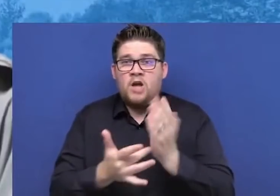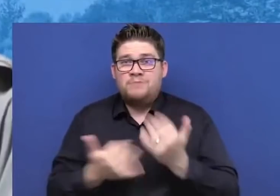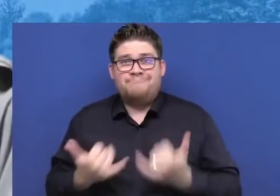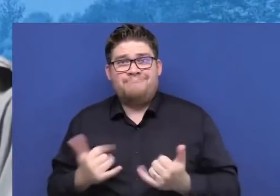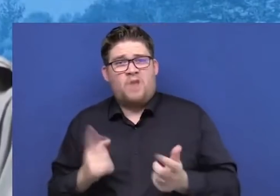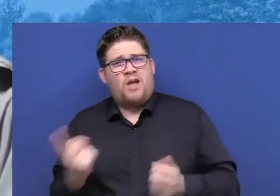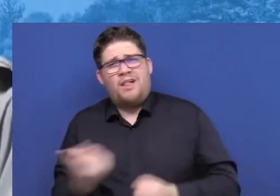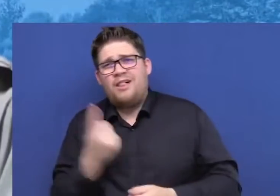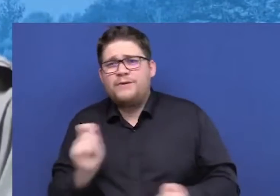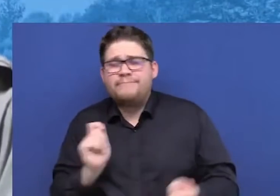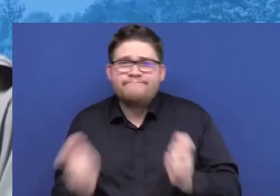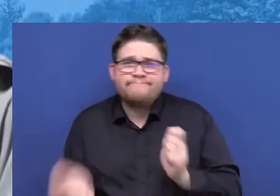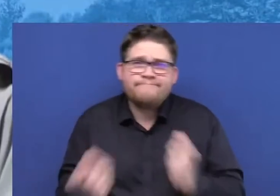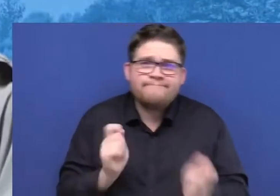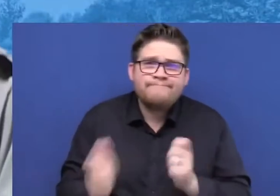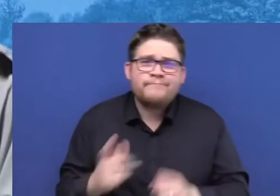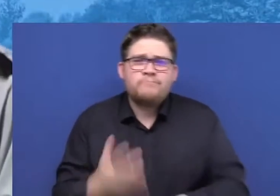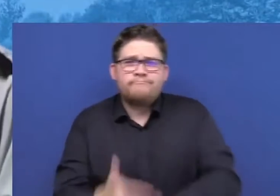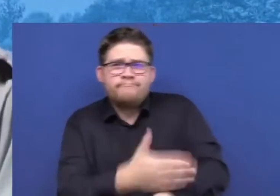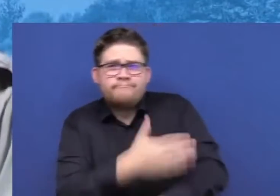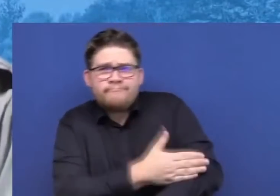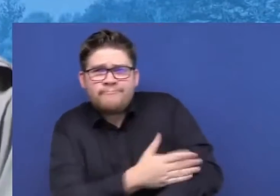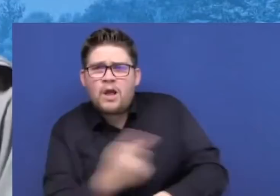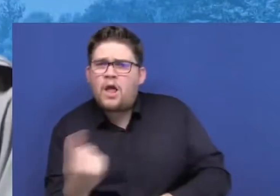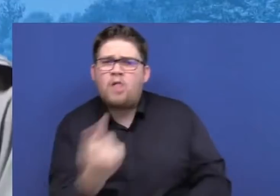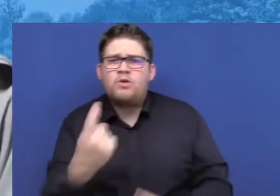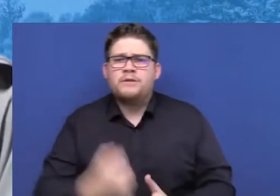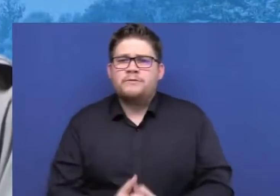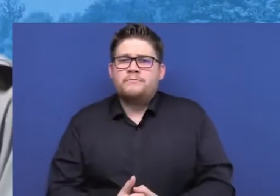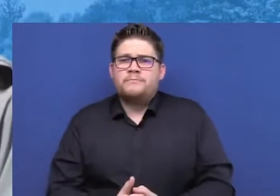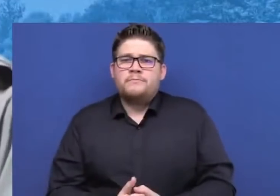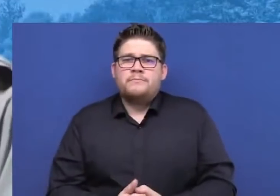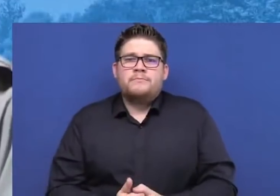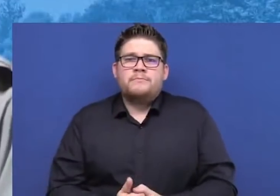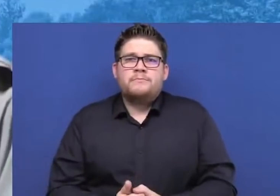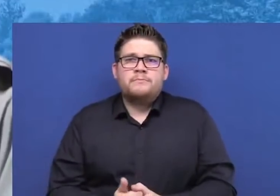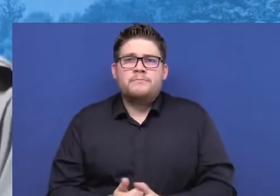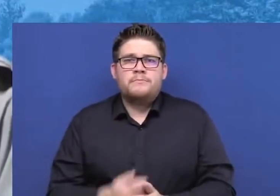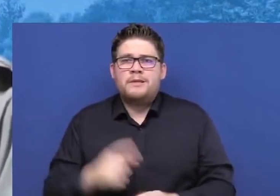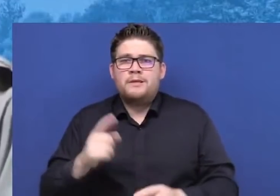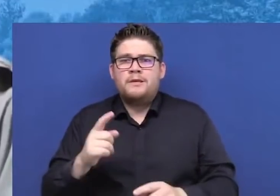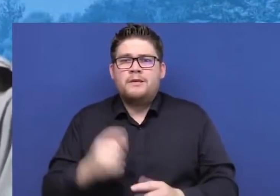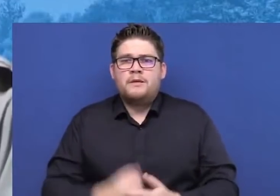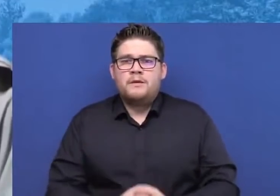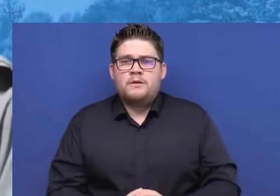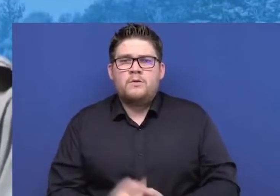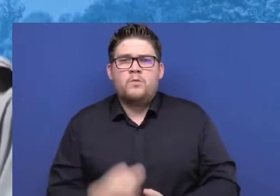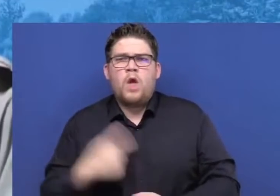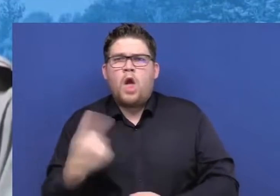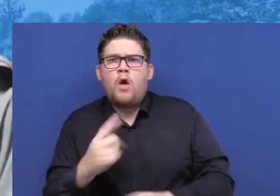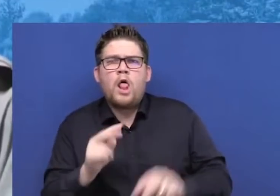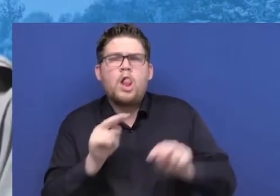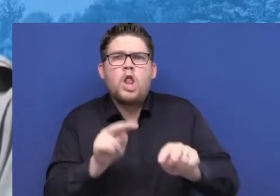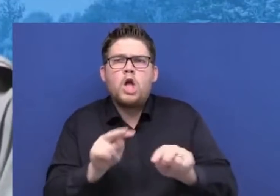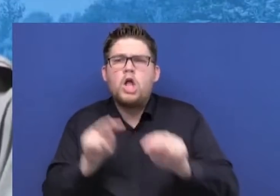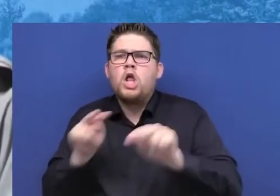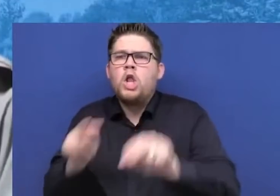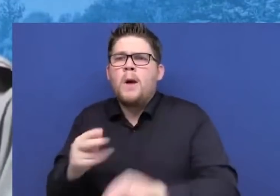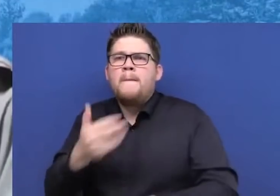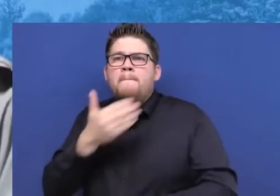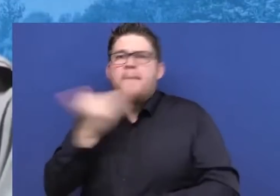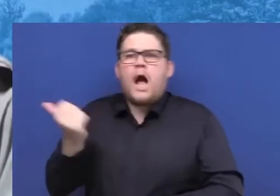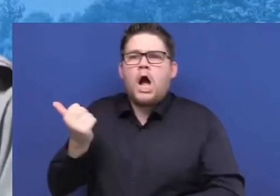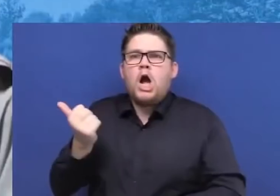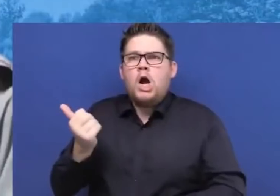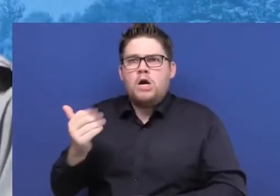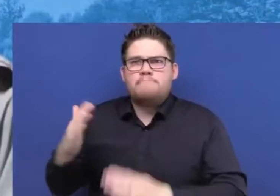capacity in that area quite a bit, and we will continue to do so. This is given the conditions that we're seeing with fire and